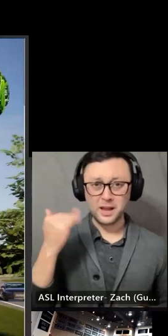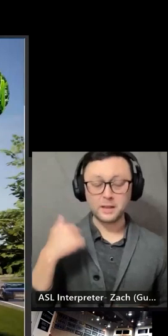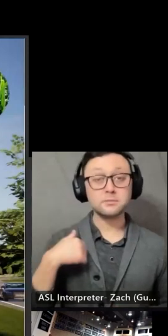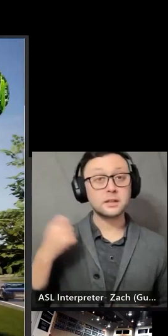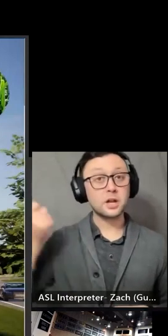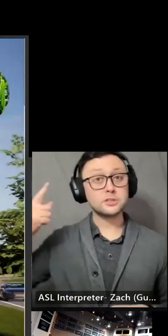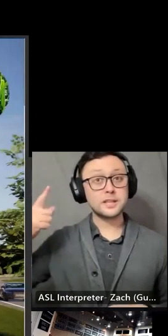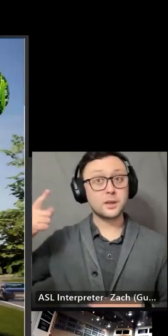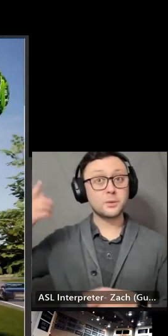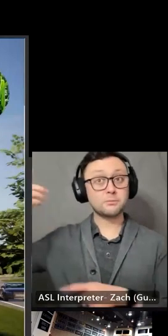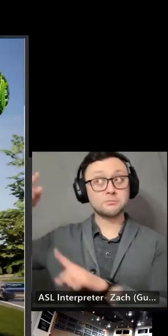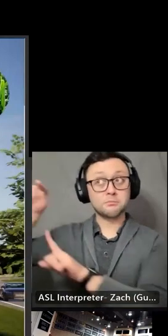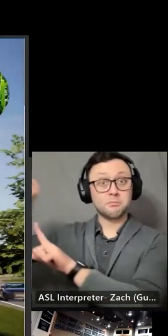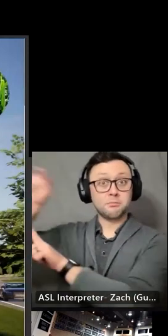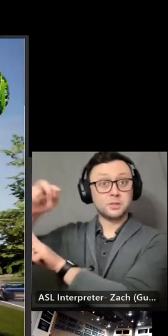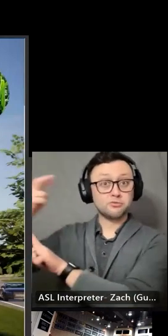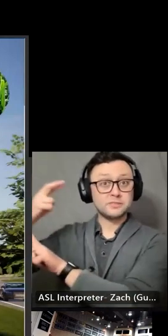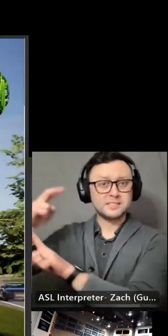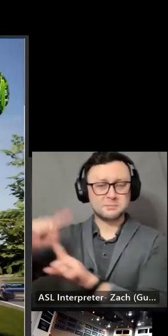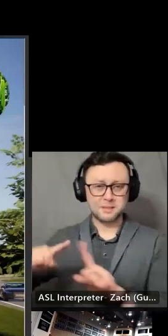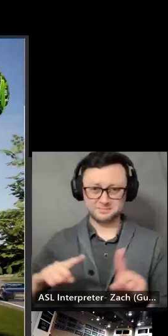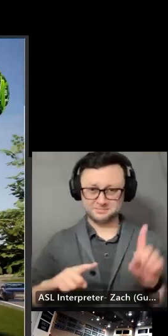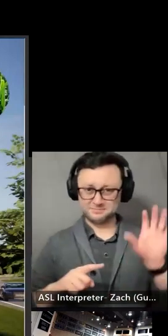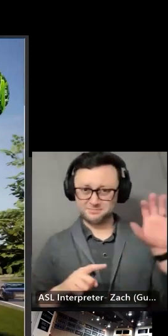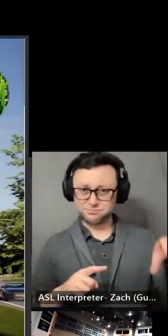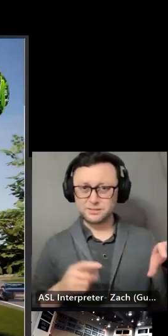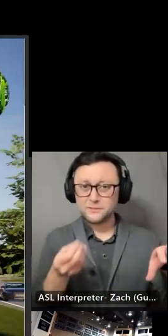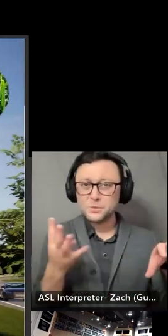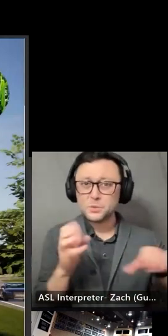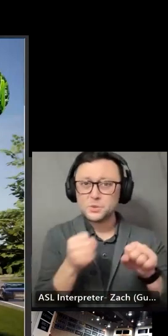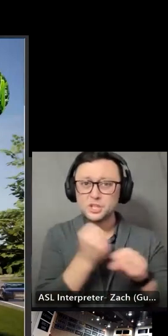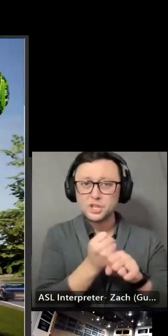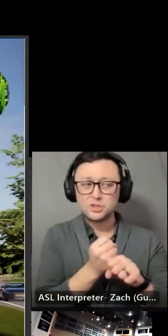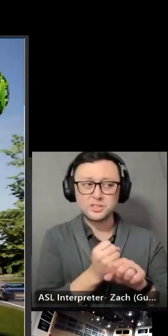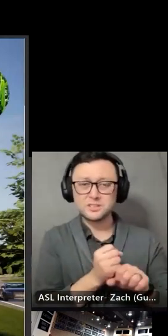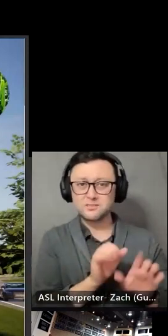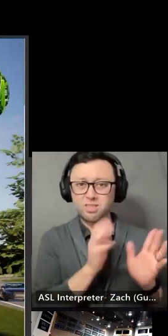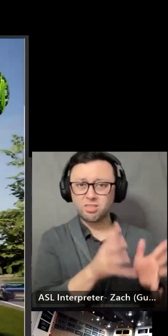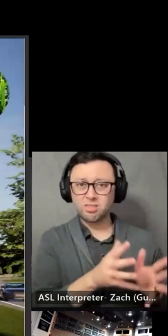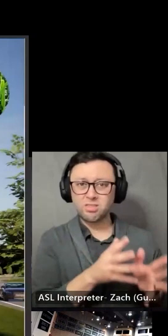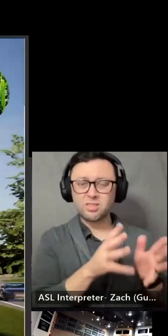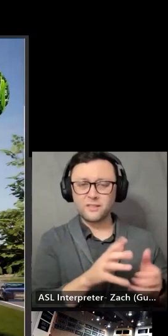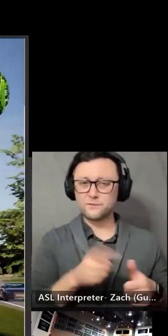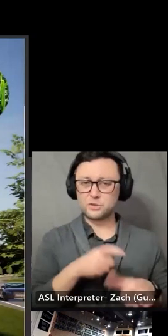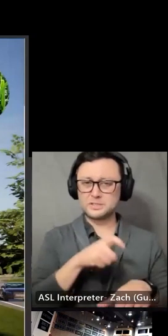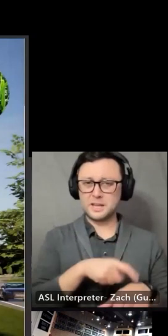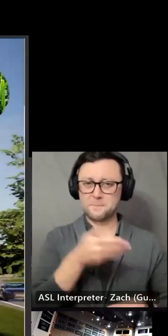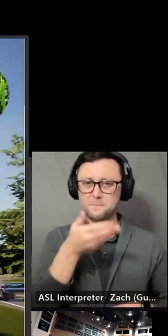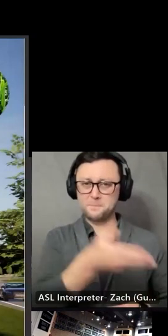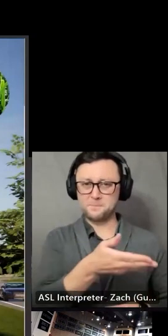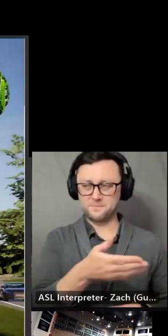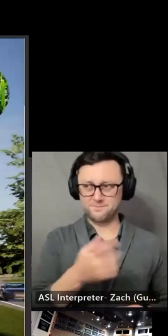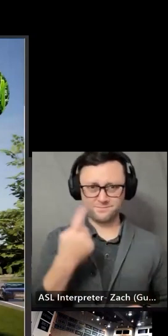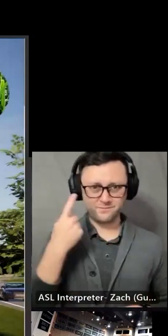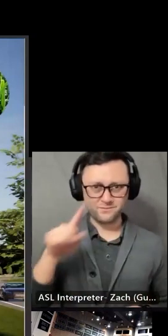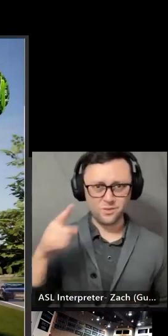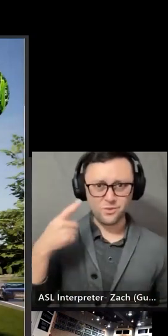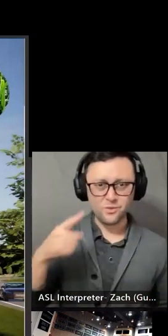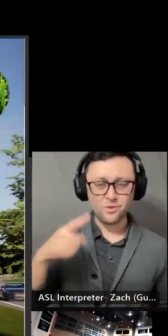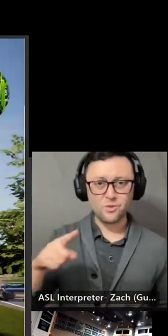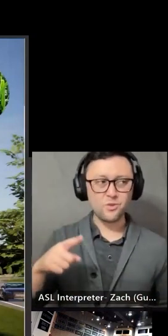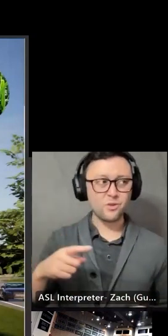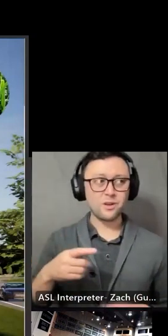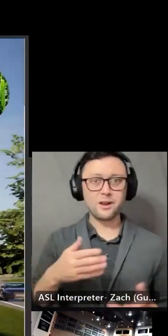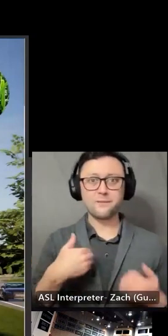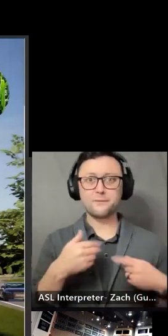I can tell you, the number of years I've been around, last 2 years over here, that's the first time they put it there. We got along fine. We had a place to store